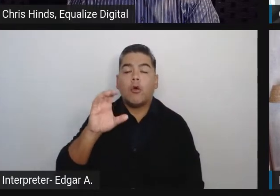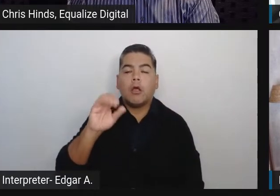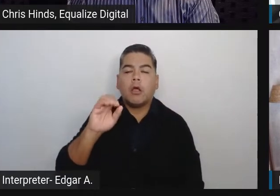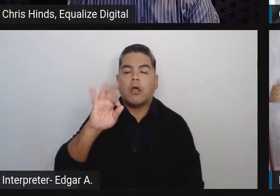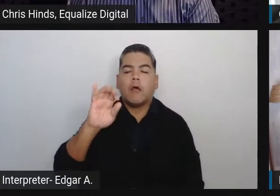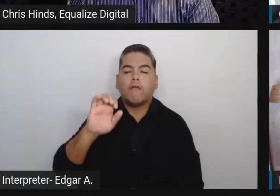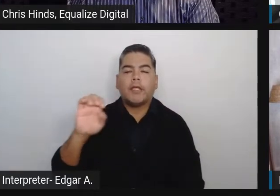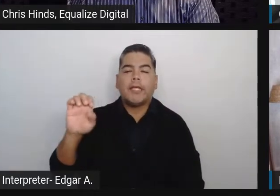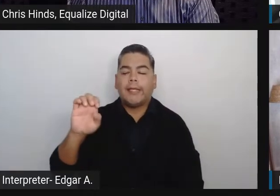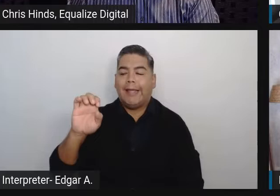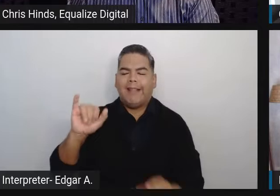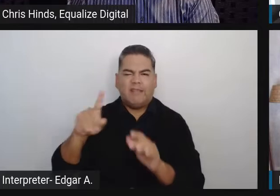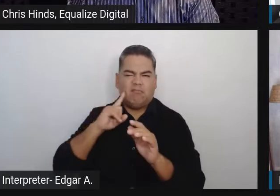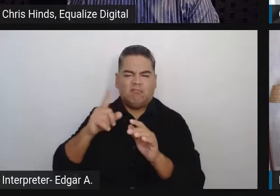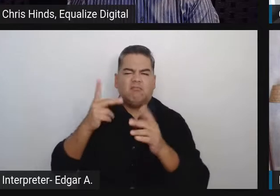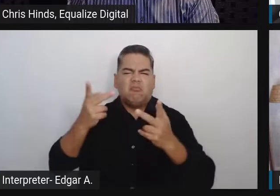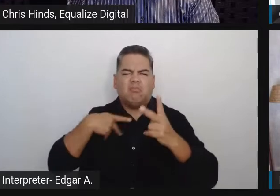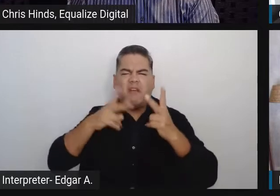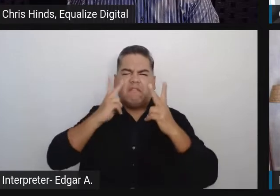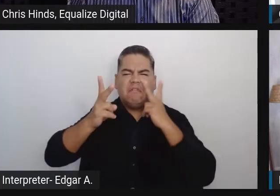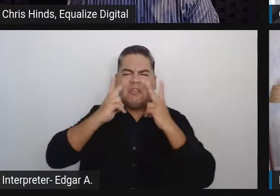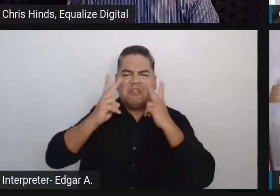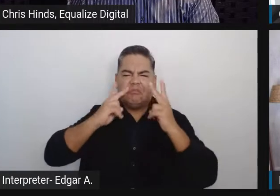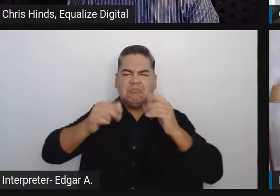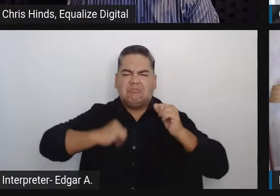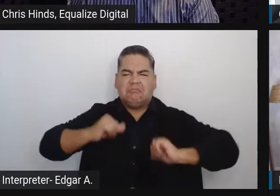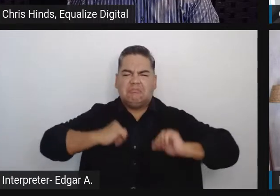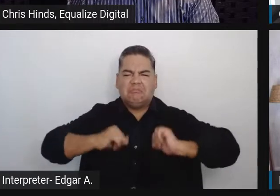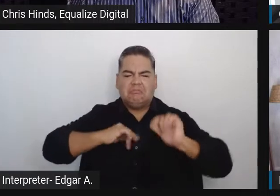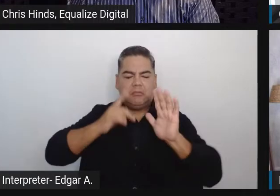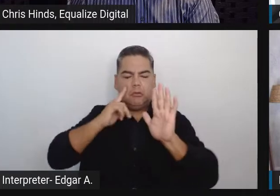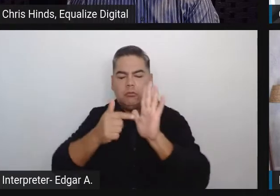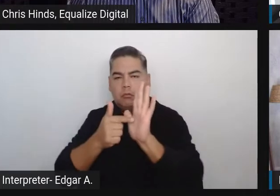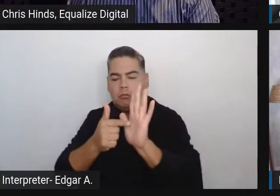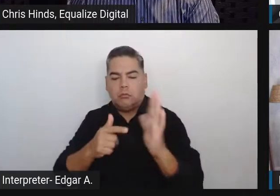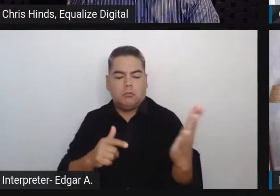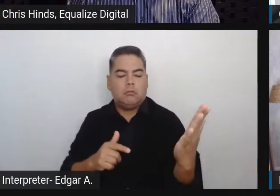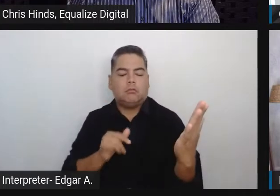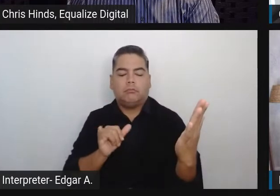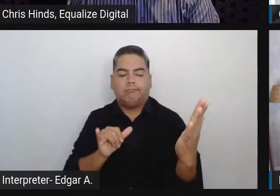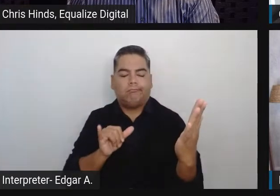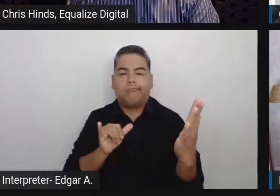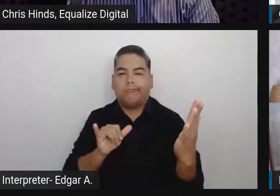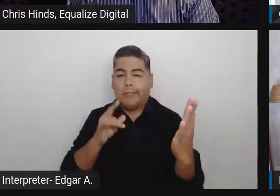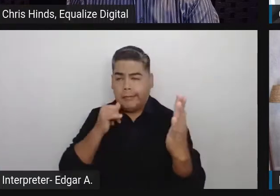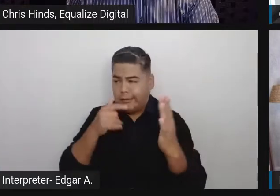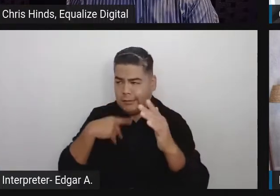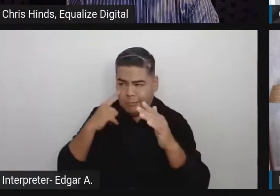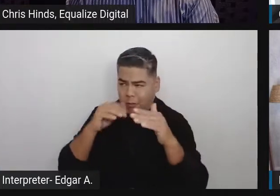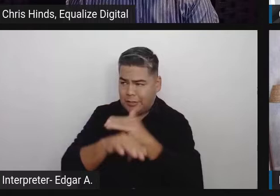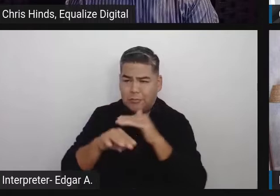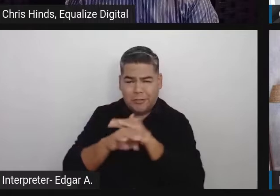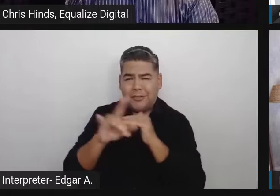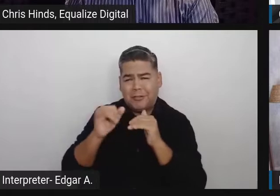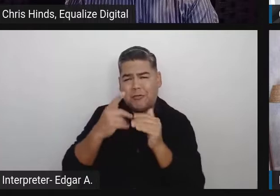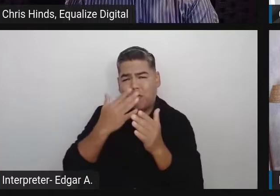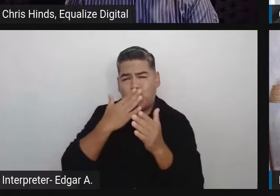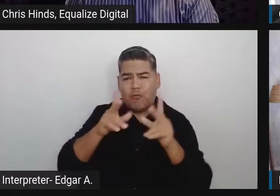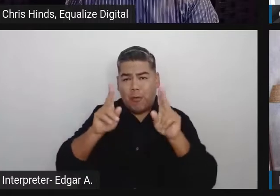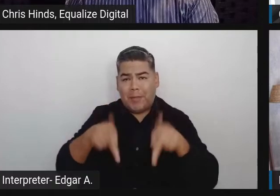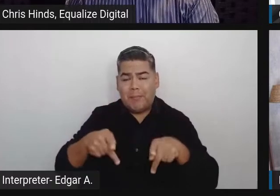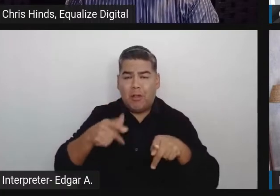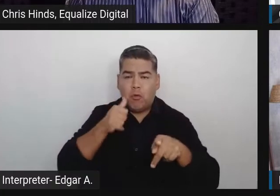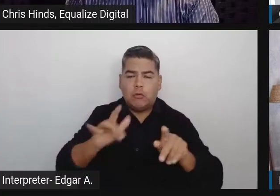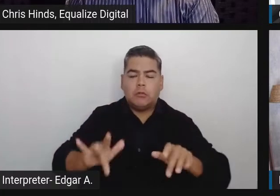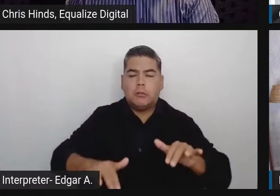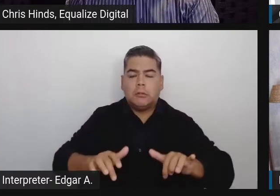them understand. But I also tell them like, look, it's not just about accessibility, it's about a good user experience. And we don't want to make people think, because